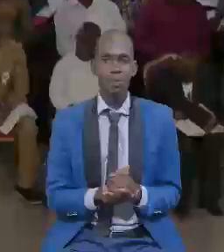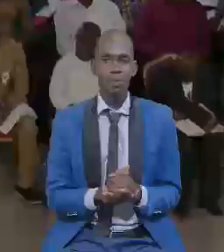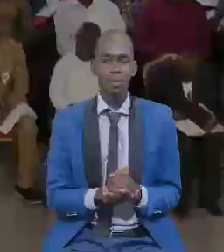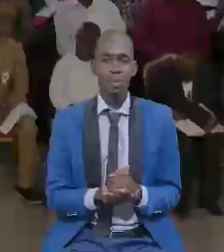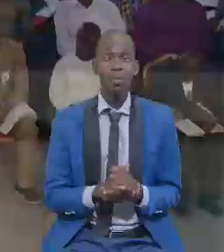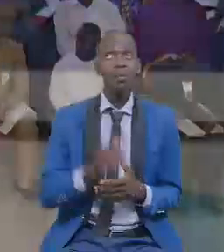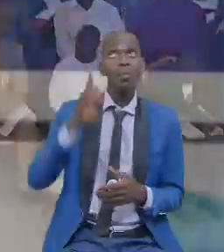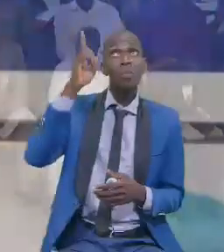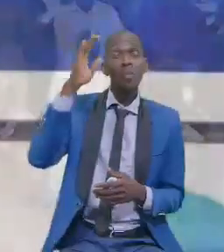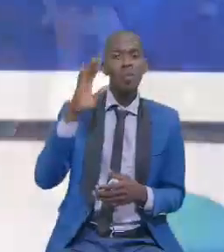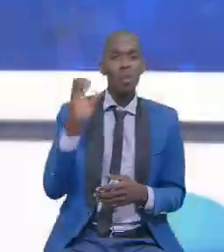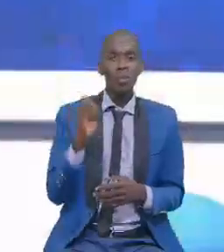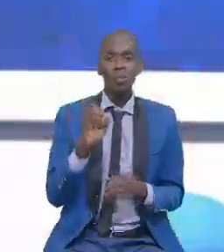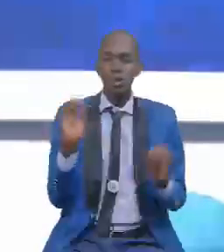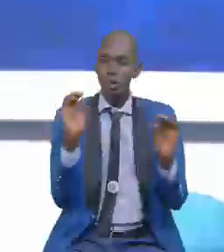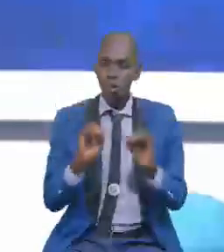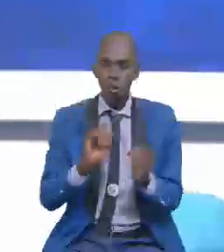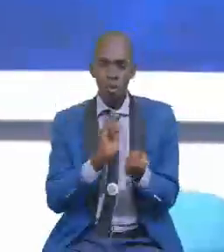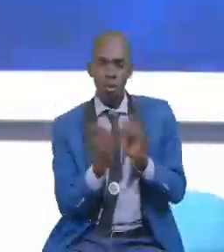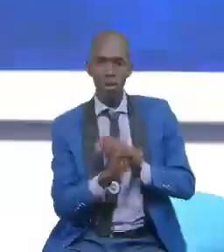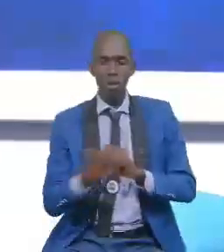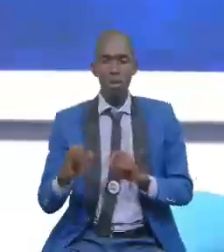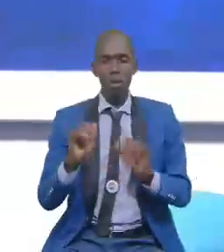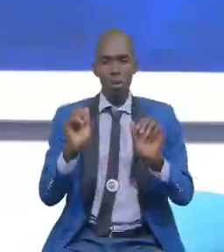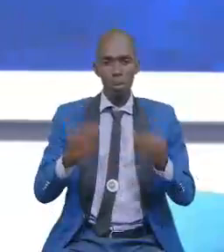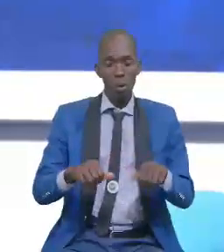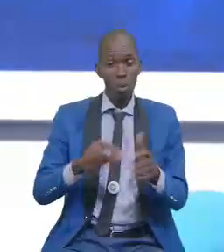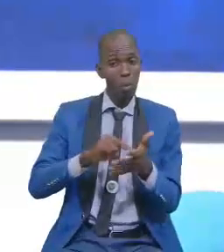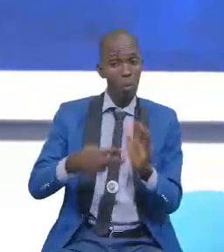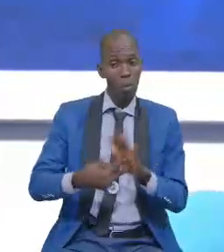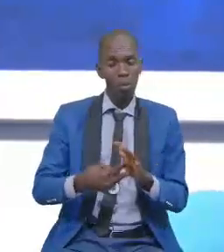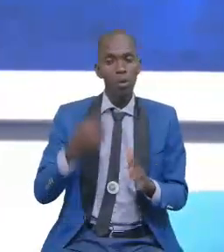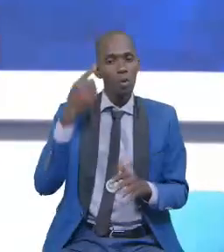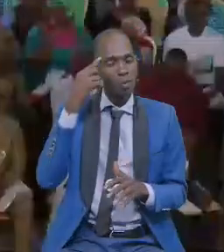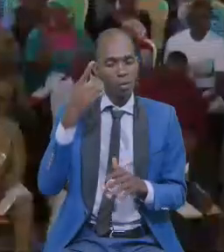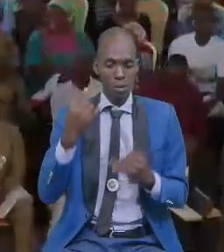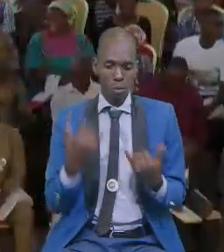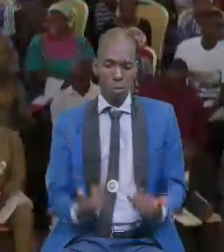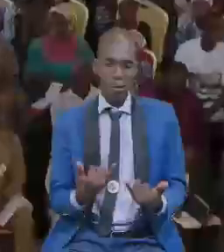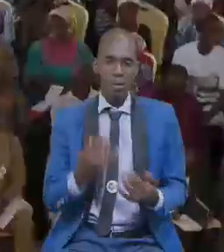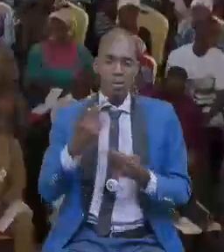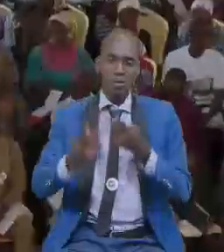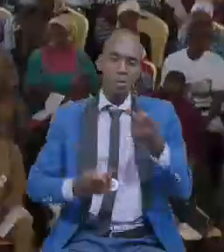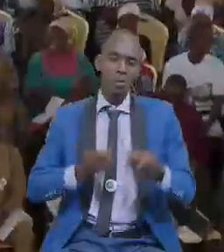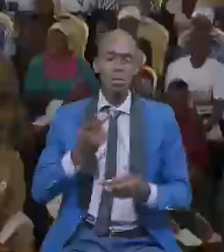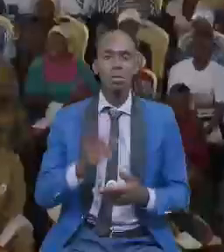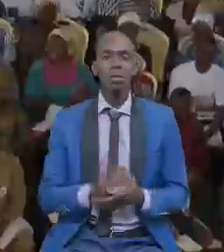God's unchanging purpose for the present visitation.